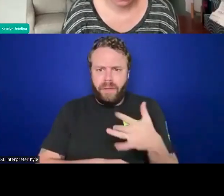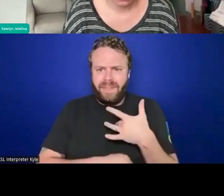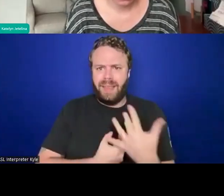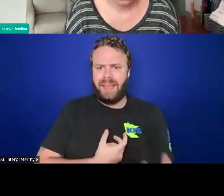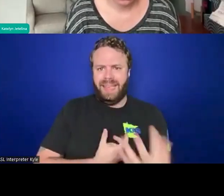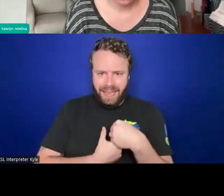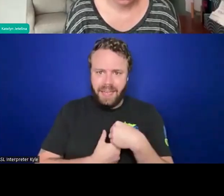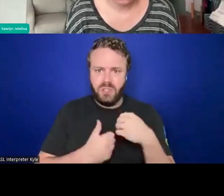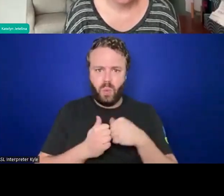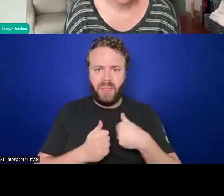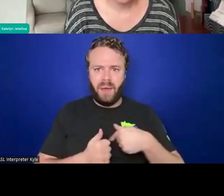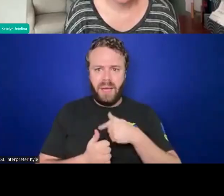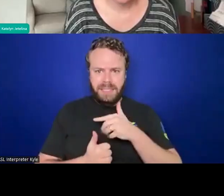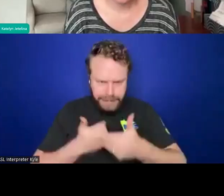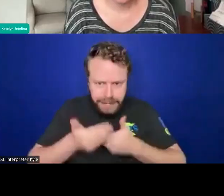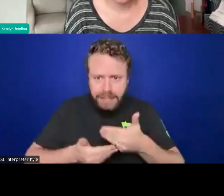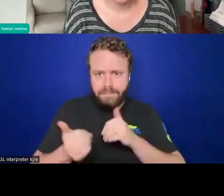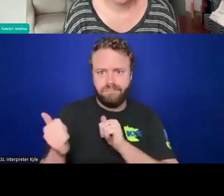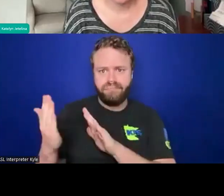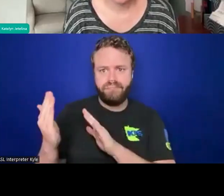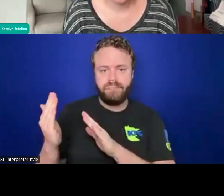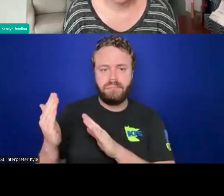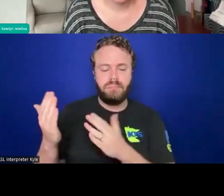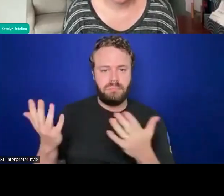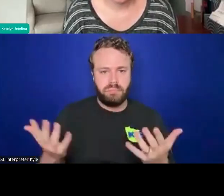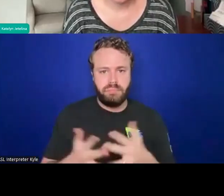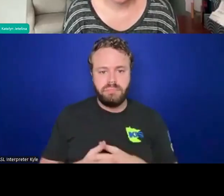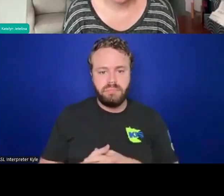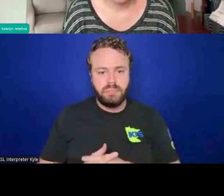and organizations working on vaccine